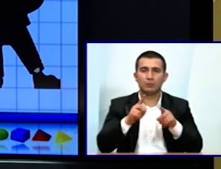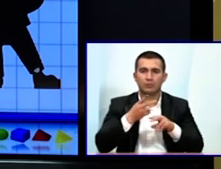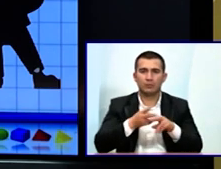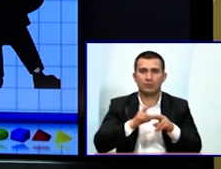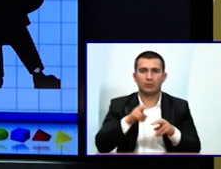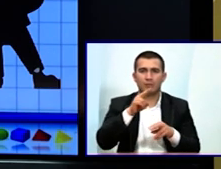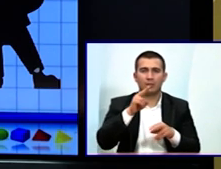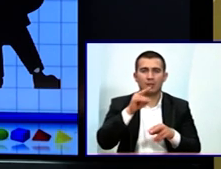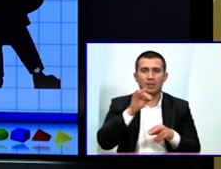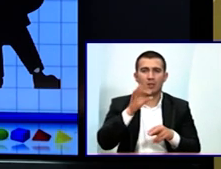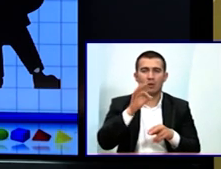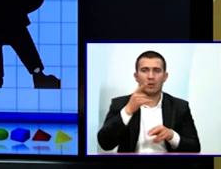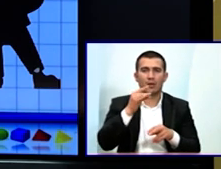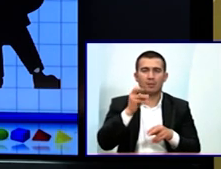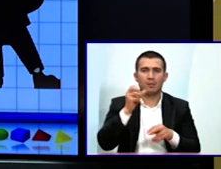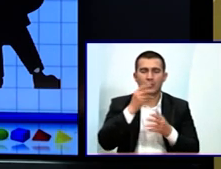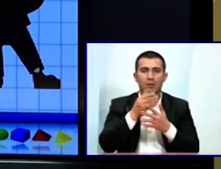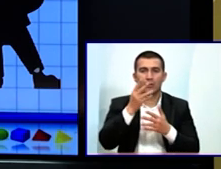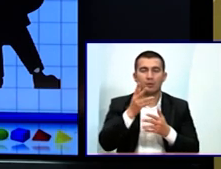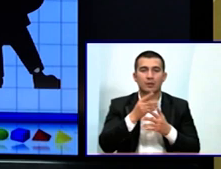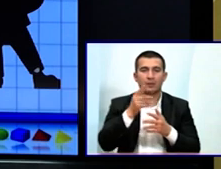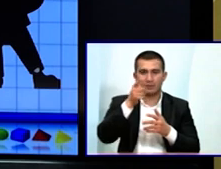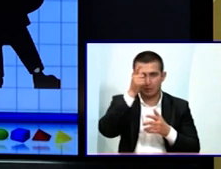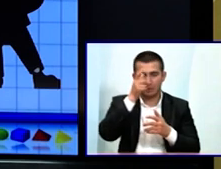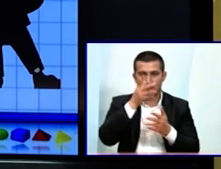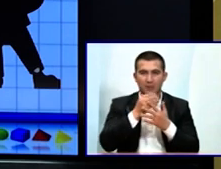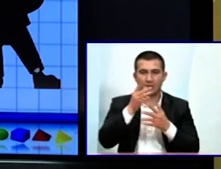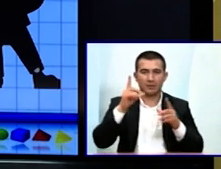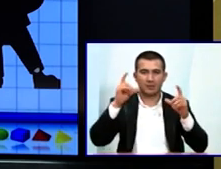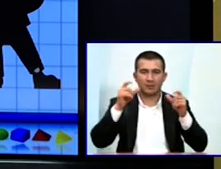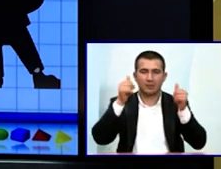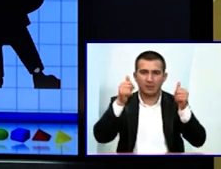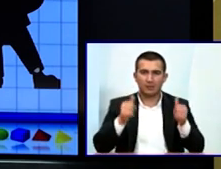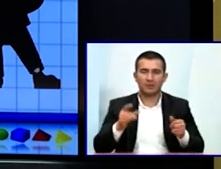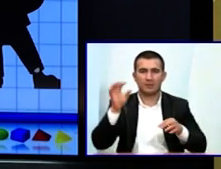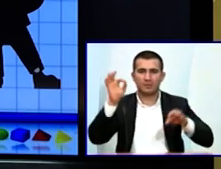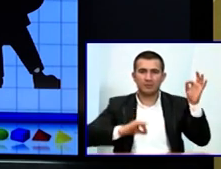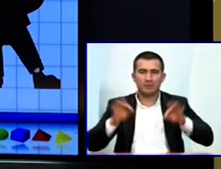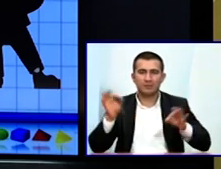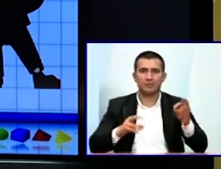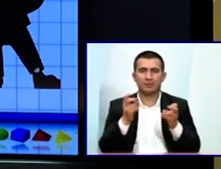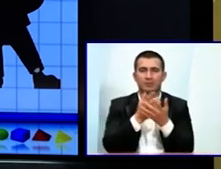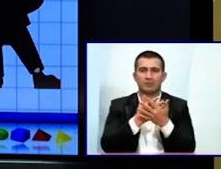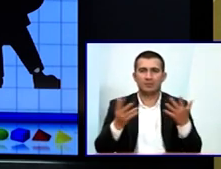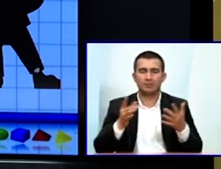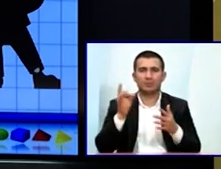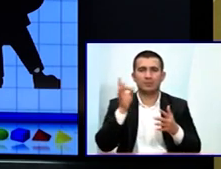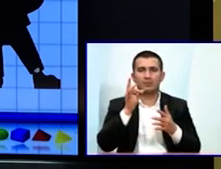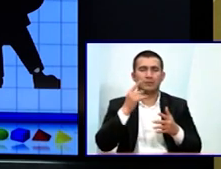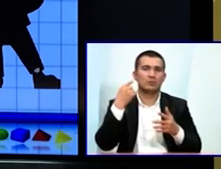Diagramma Grekcha so'zdan olingan bo'lib, tasvir, rasm, chizma hamda biror bir